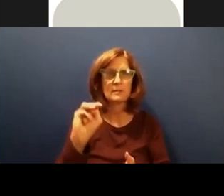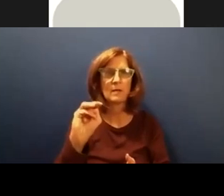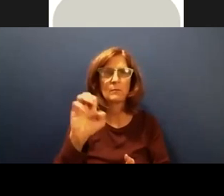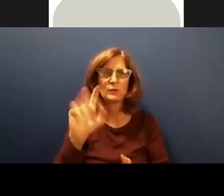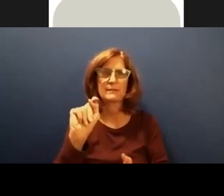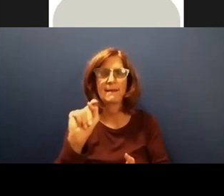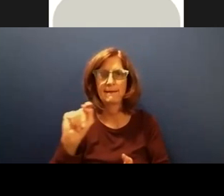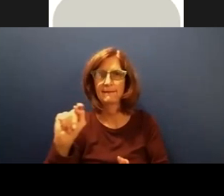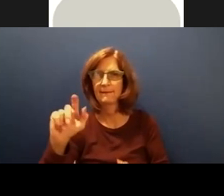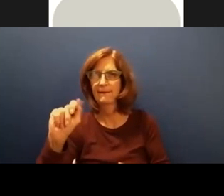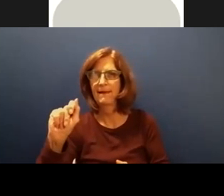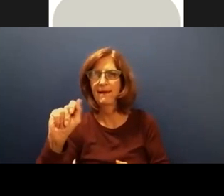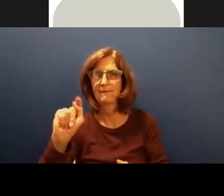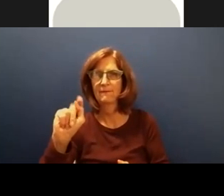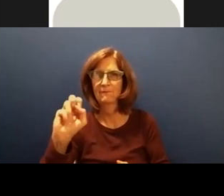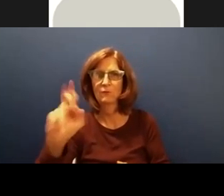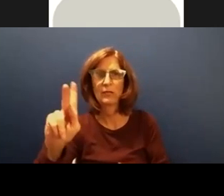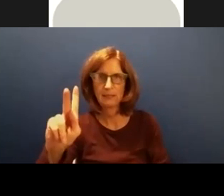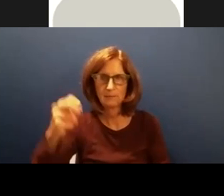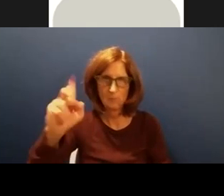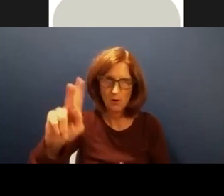development, you know, residential